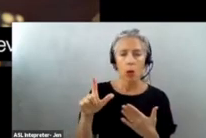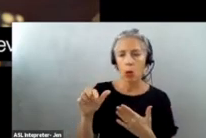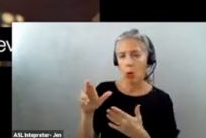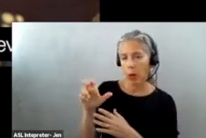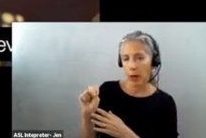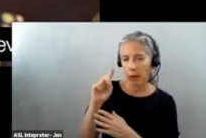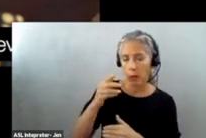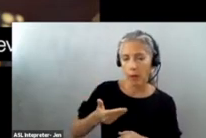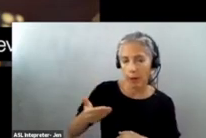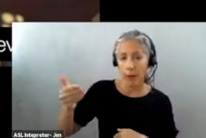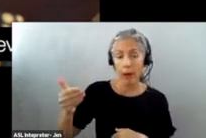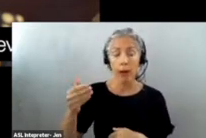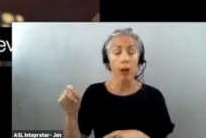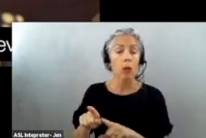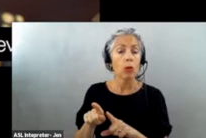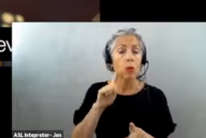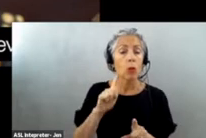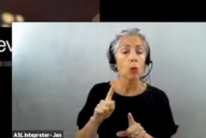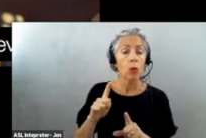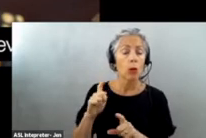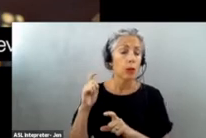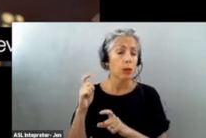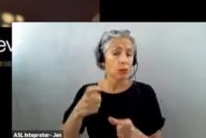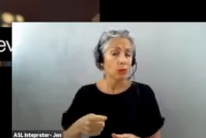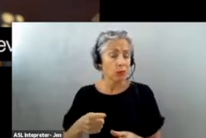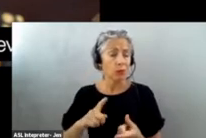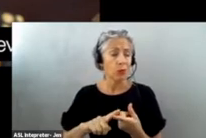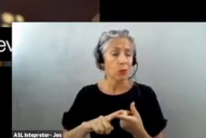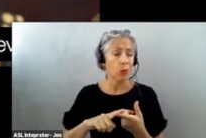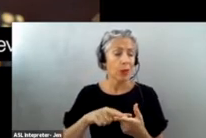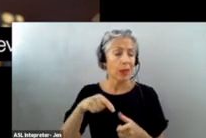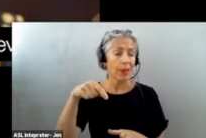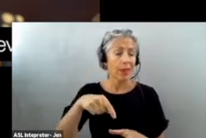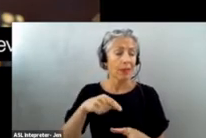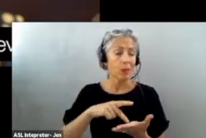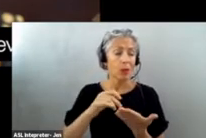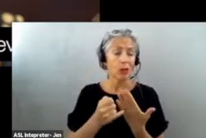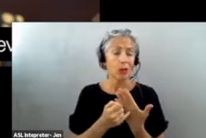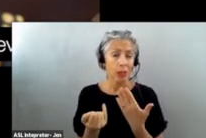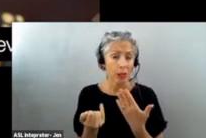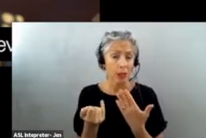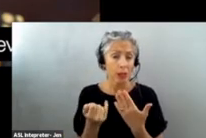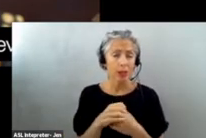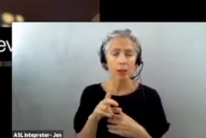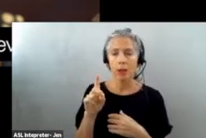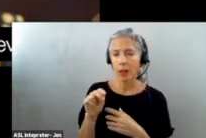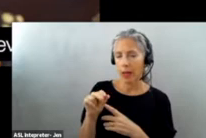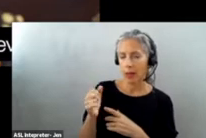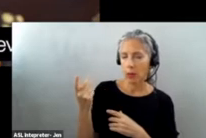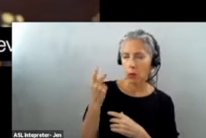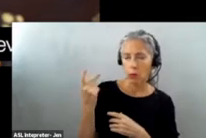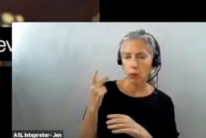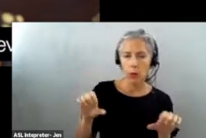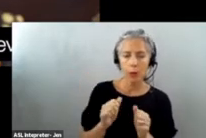for inviting me here and also for contributing to this project, which Diane and I am